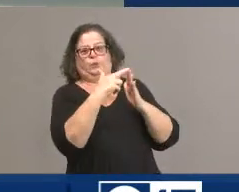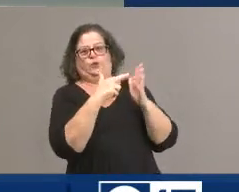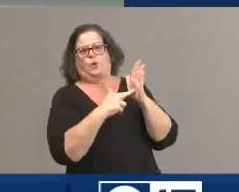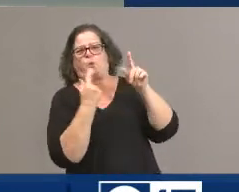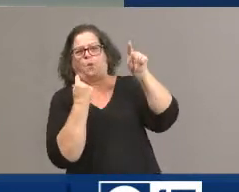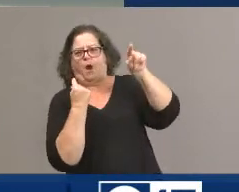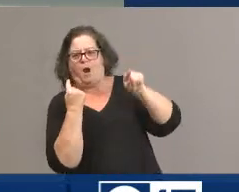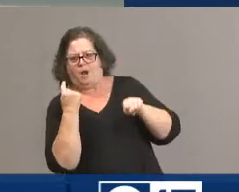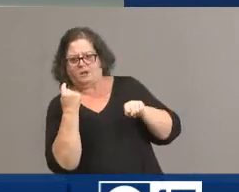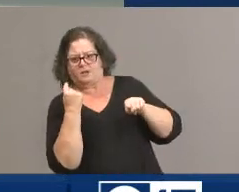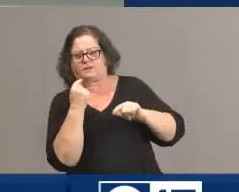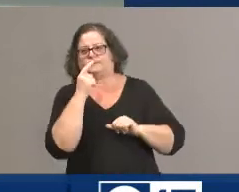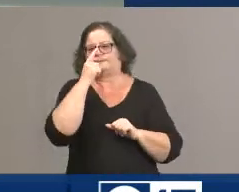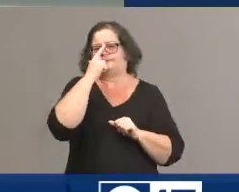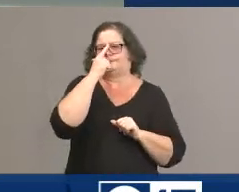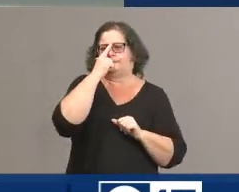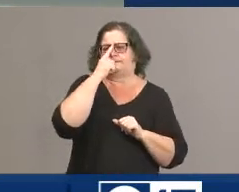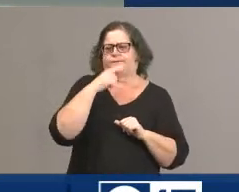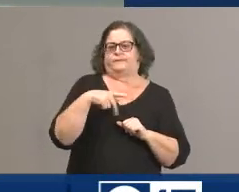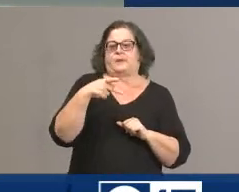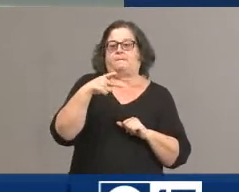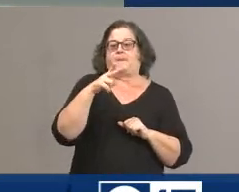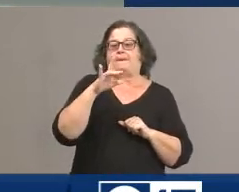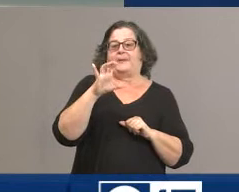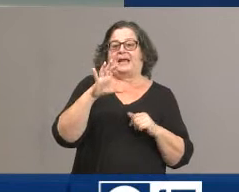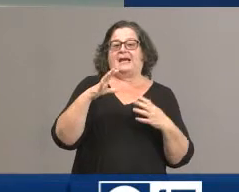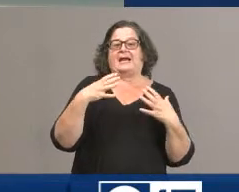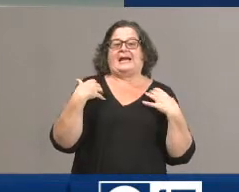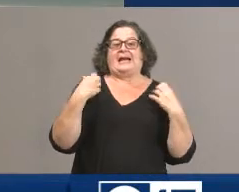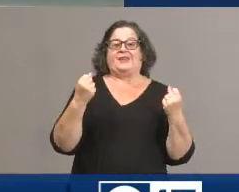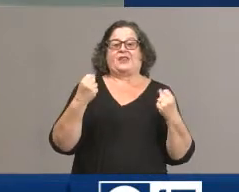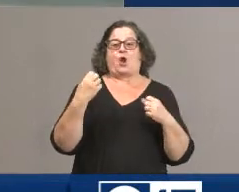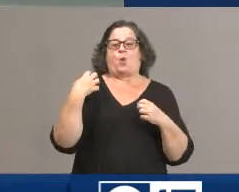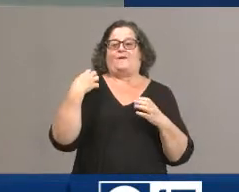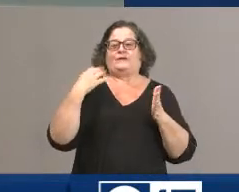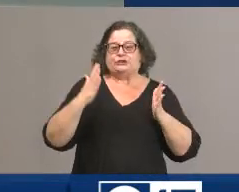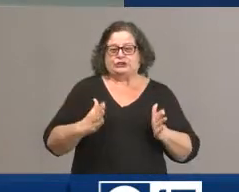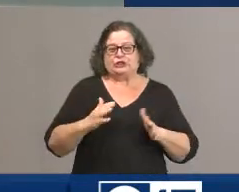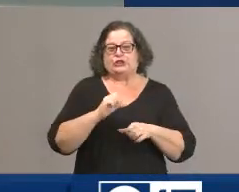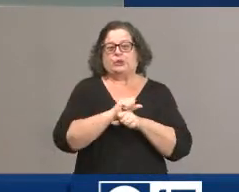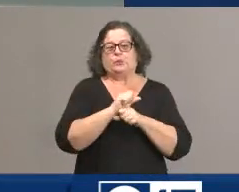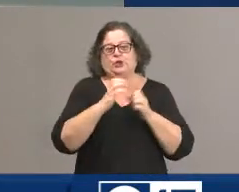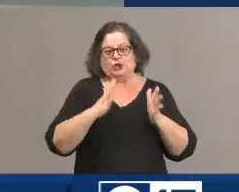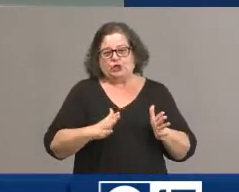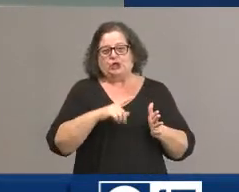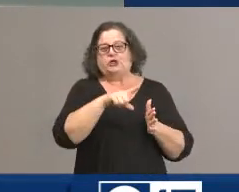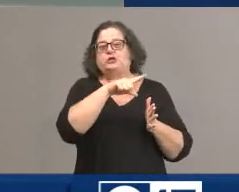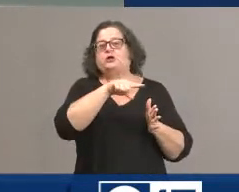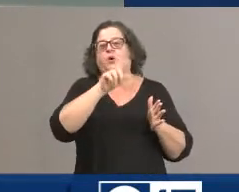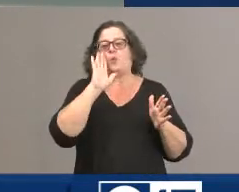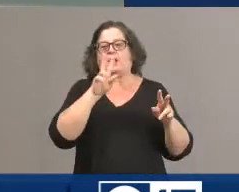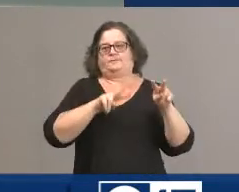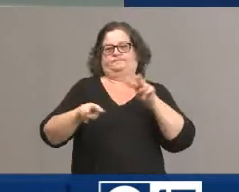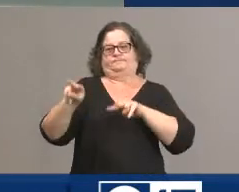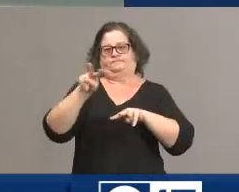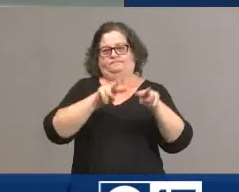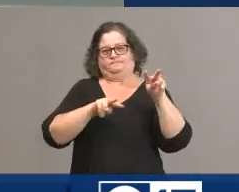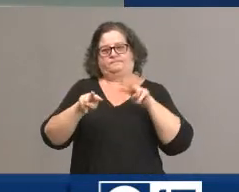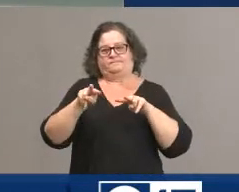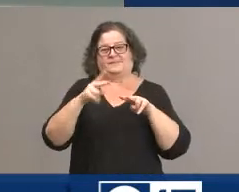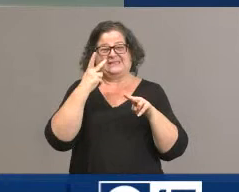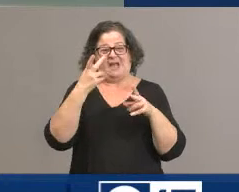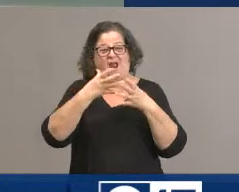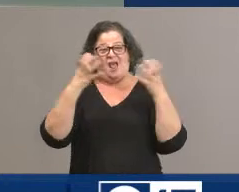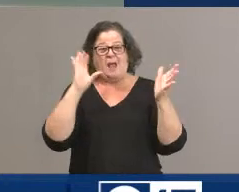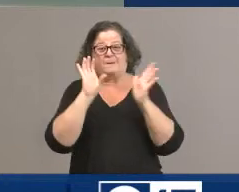local authorities. I think we also saw the photos and videos of some of the things that were happening